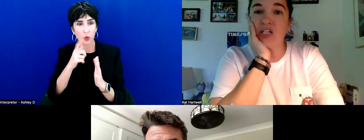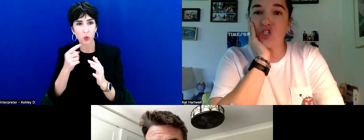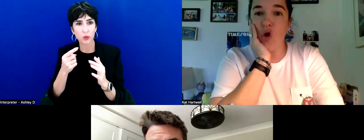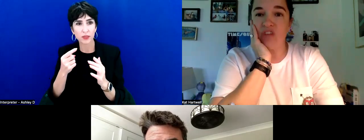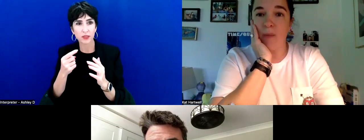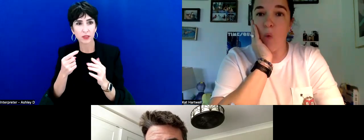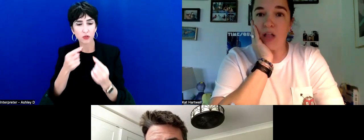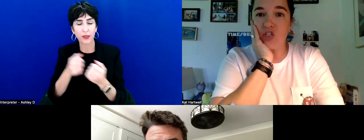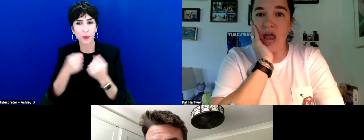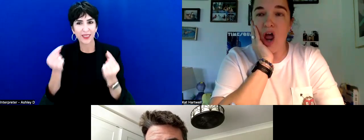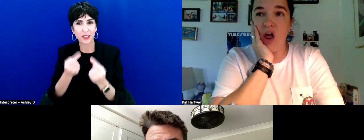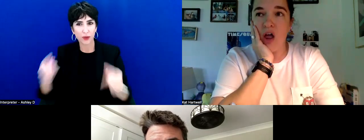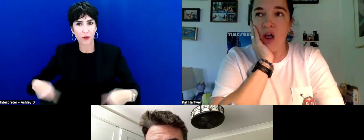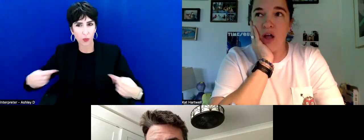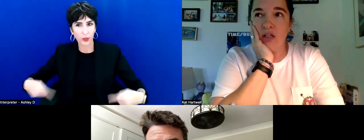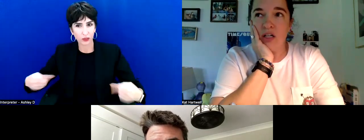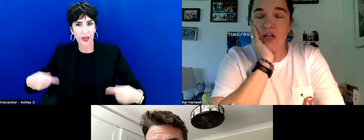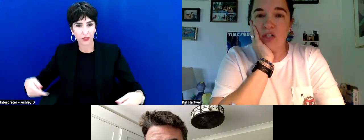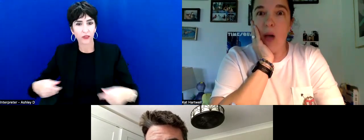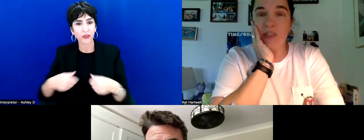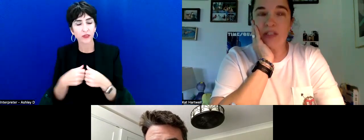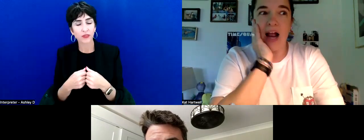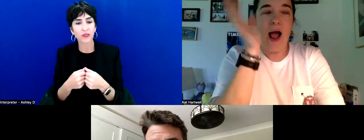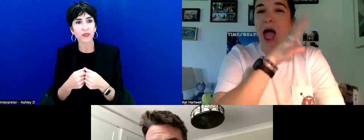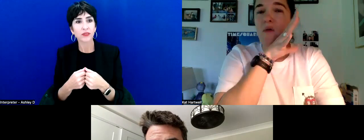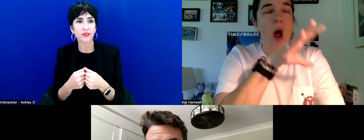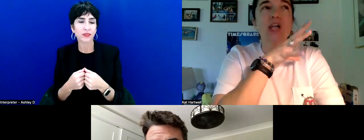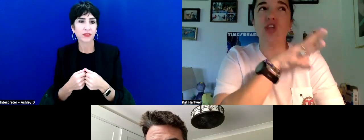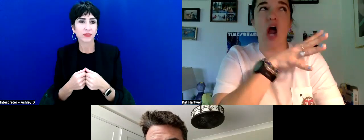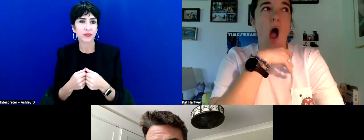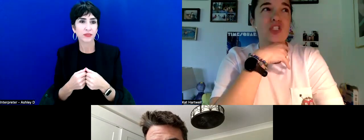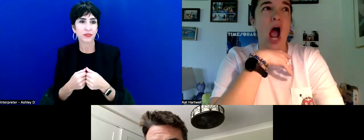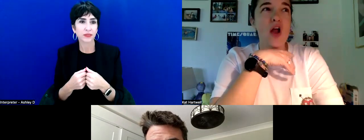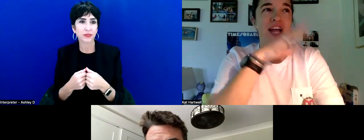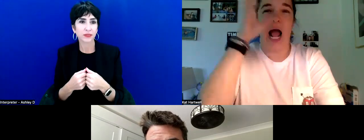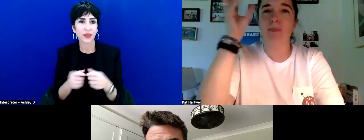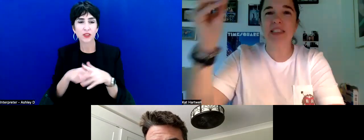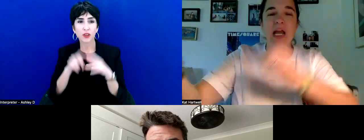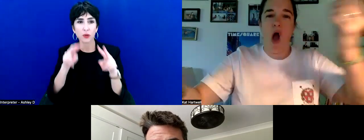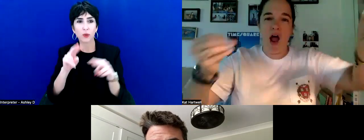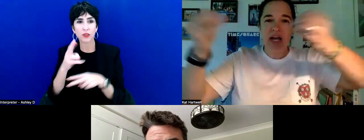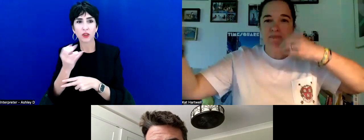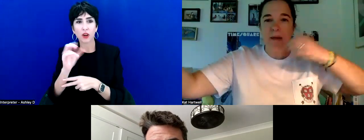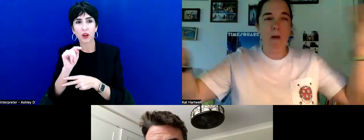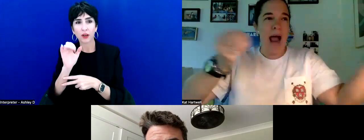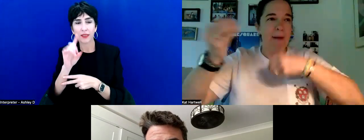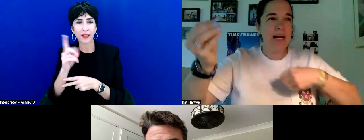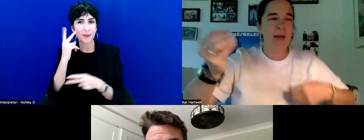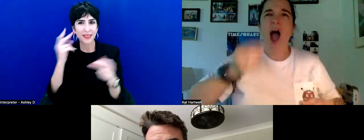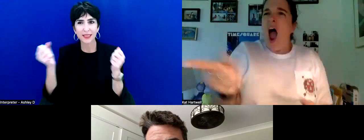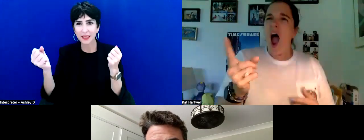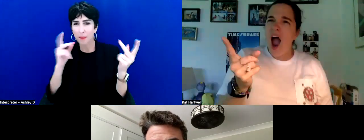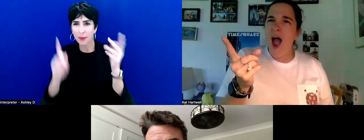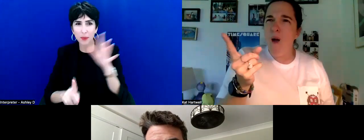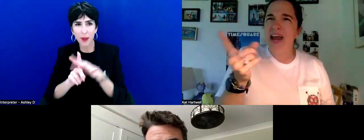with an injury from a wheelchair. So I was like, I started watching Hurt and I'm seeing all these people popping.